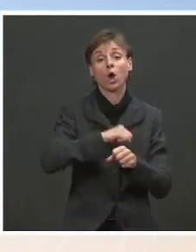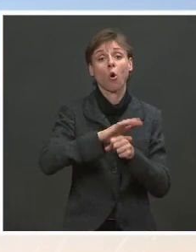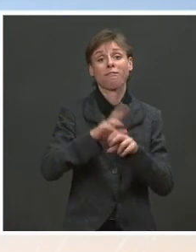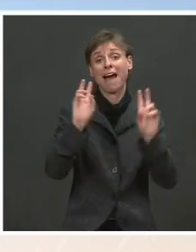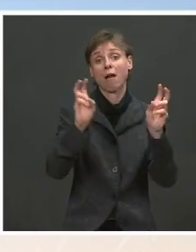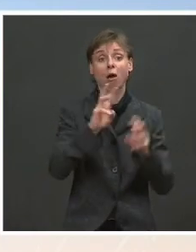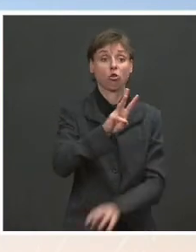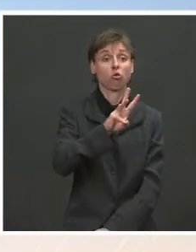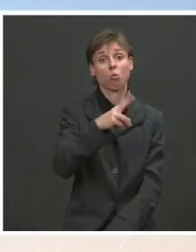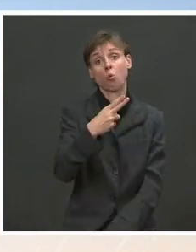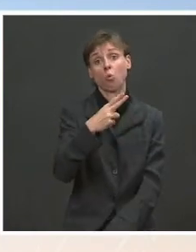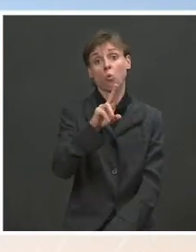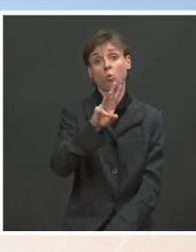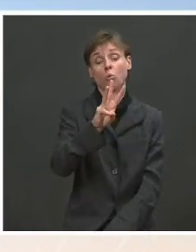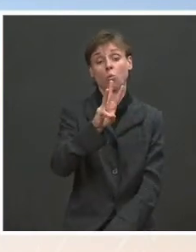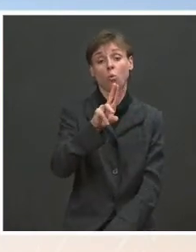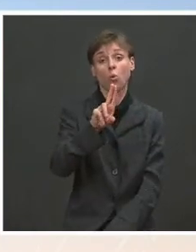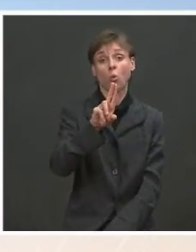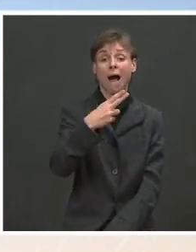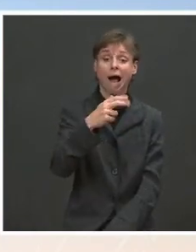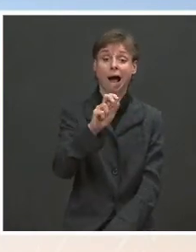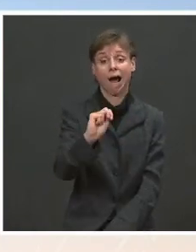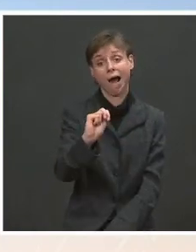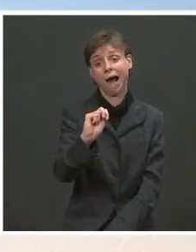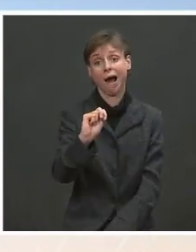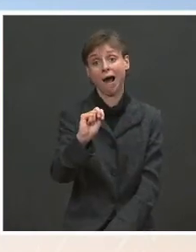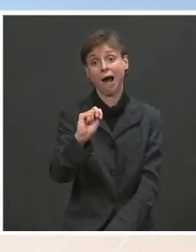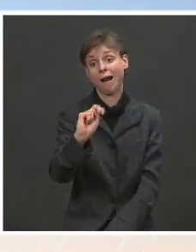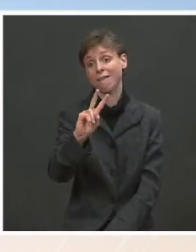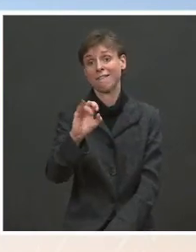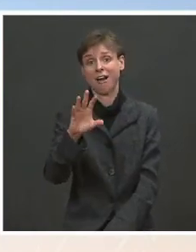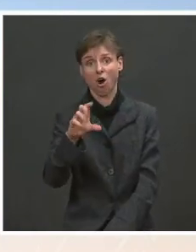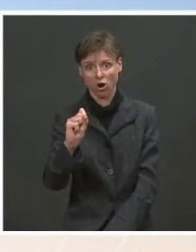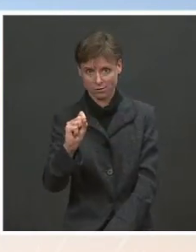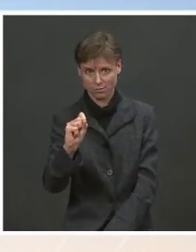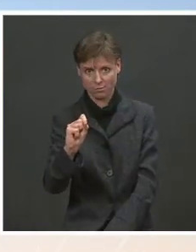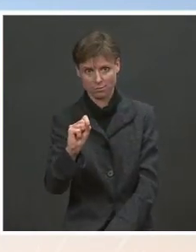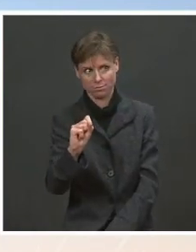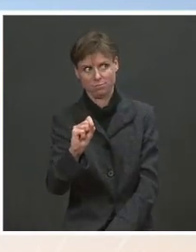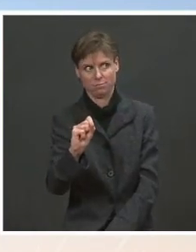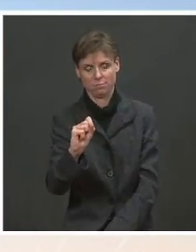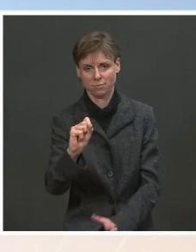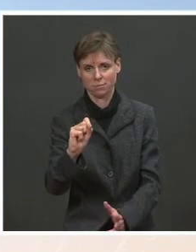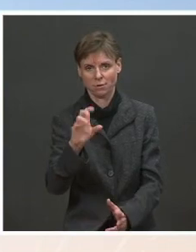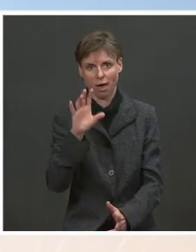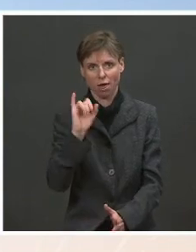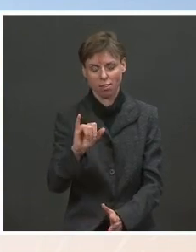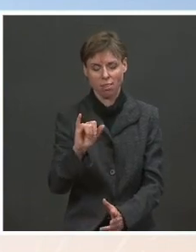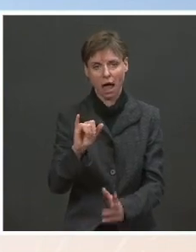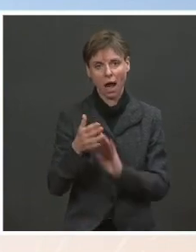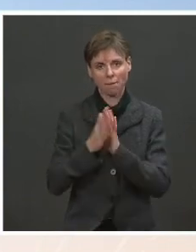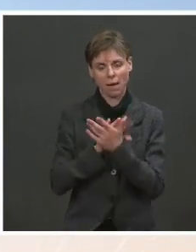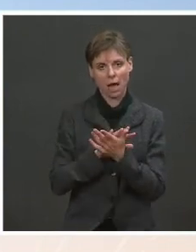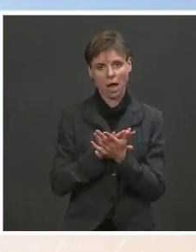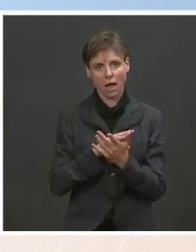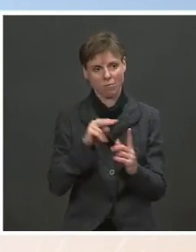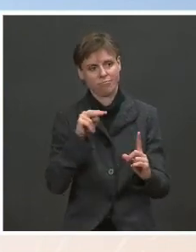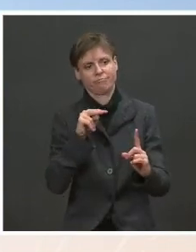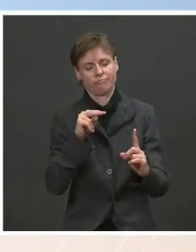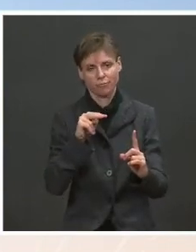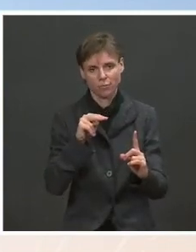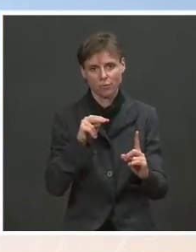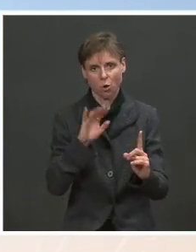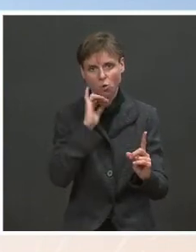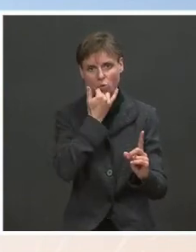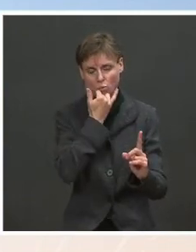led to, perceptions of the Asian American community that are inaccurate, unfair, have raised,